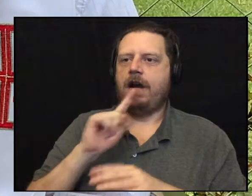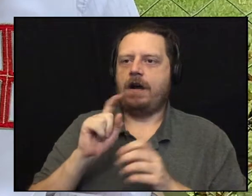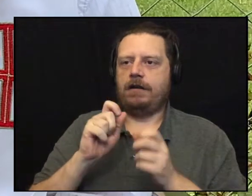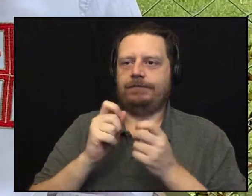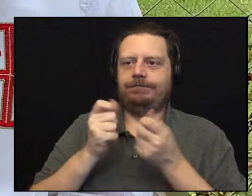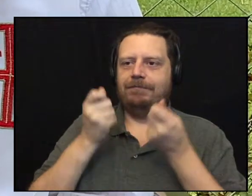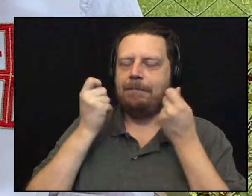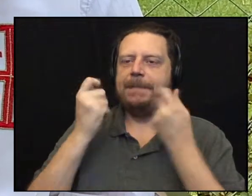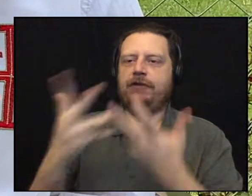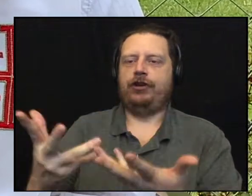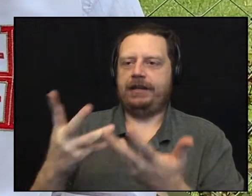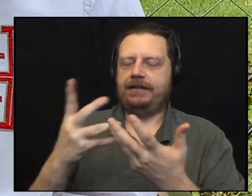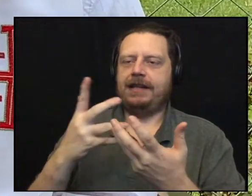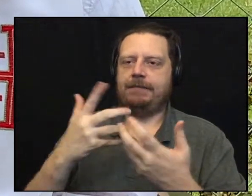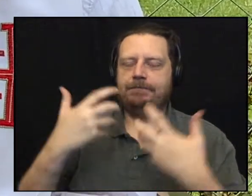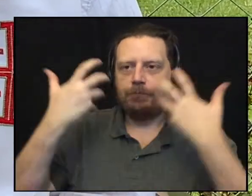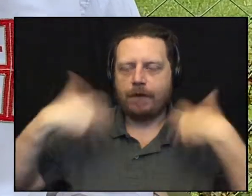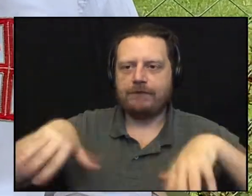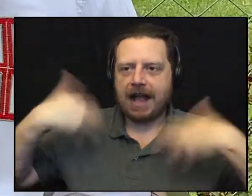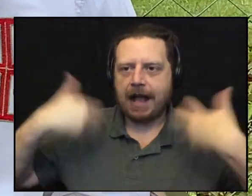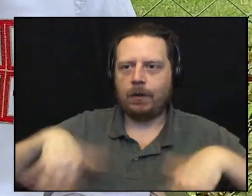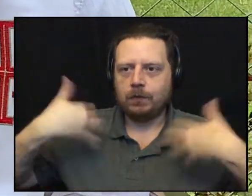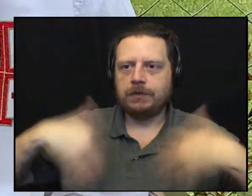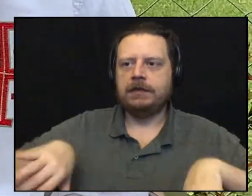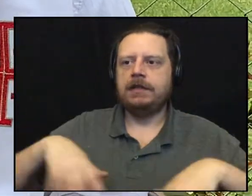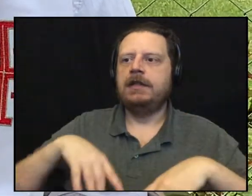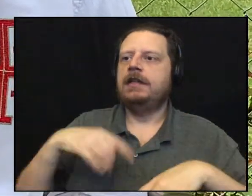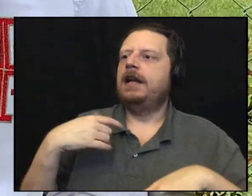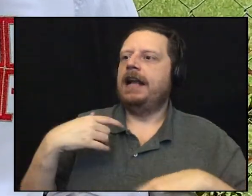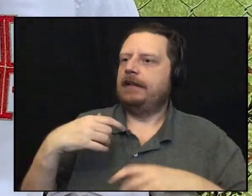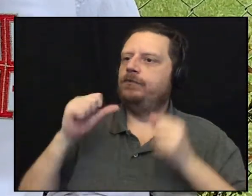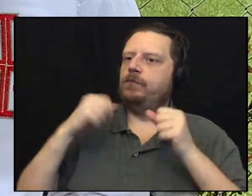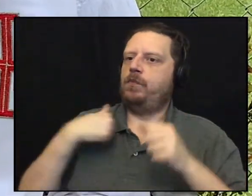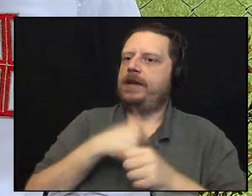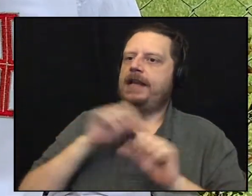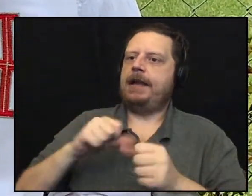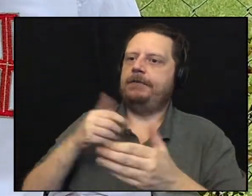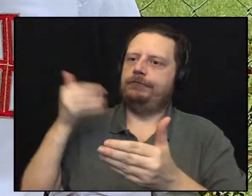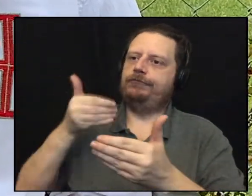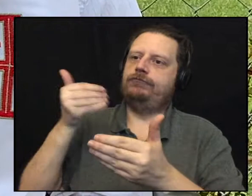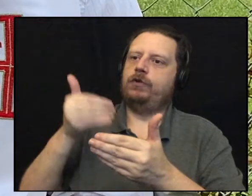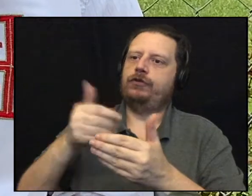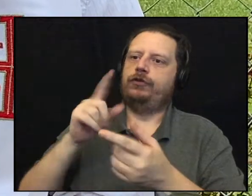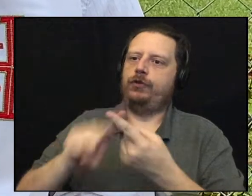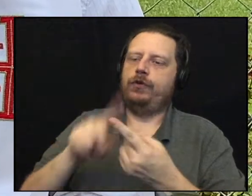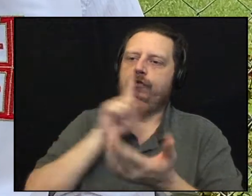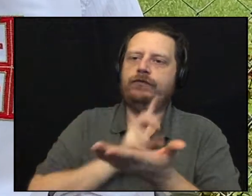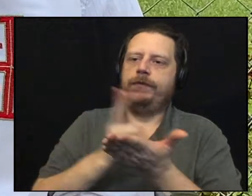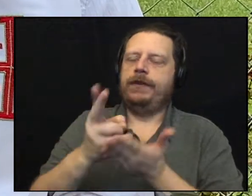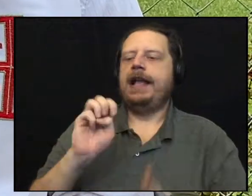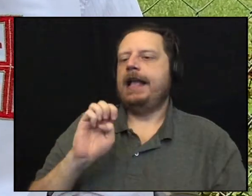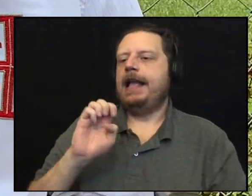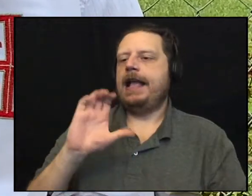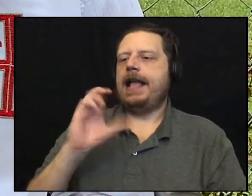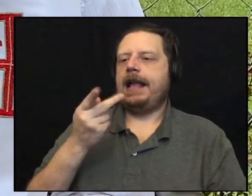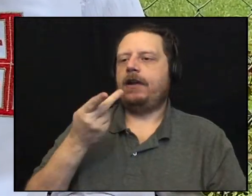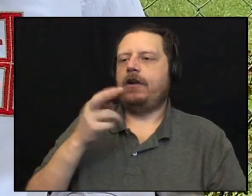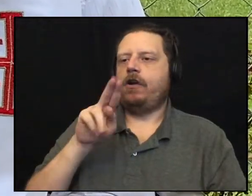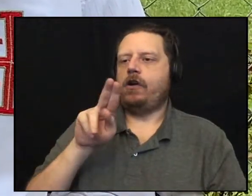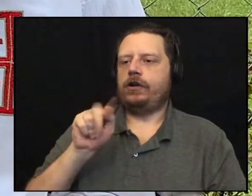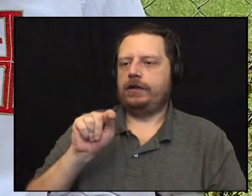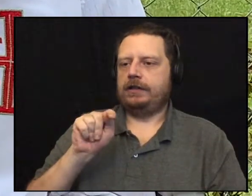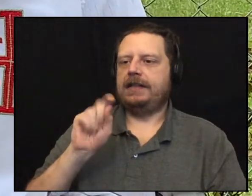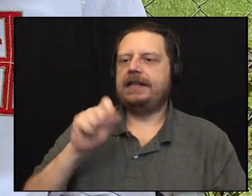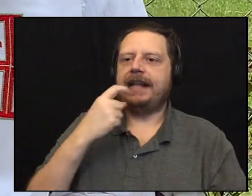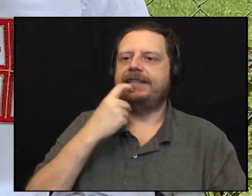profound, and they can bring us closer to that truth. Eckhart could say things with